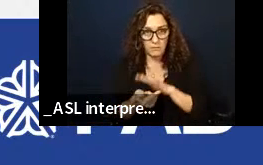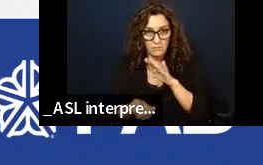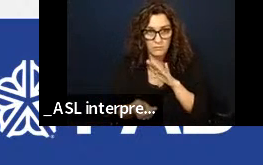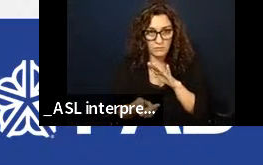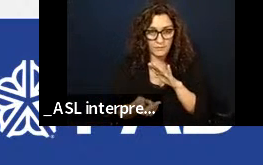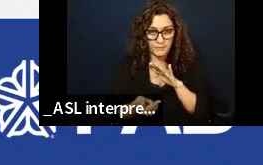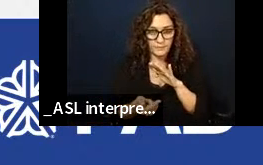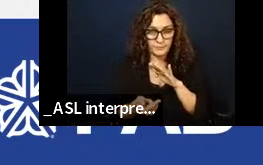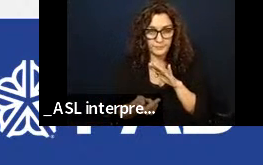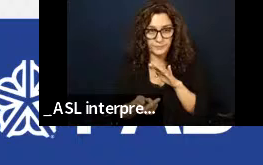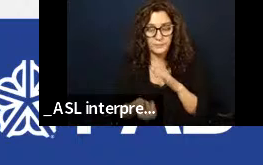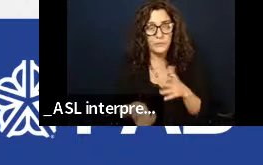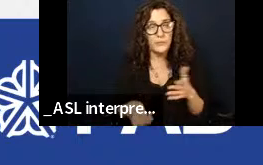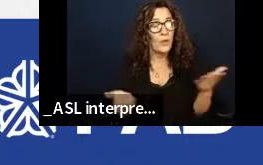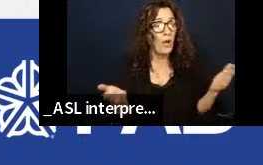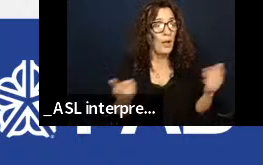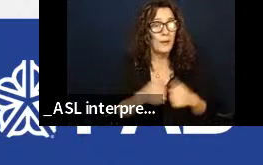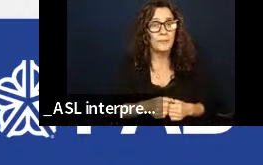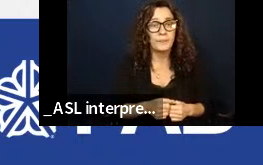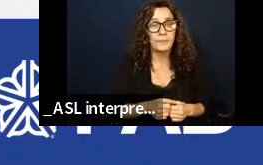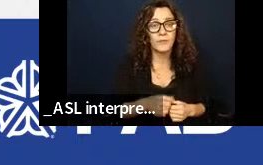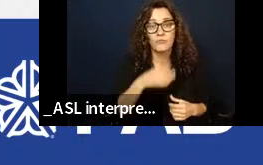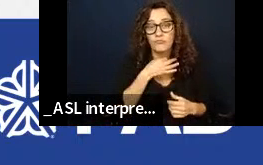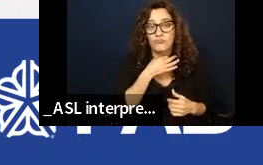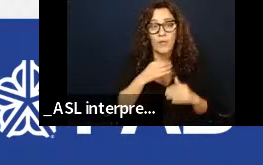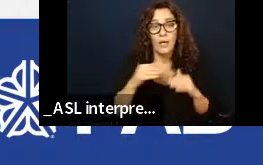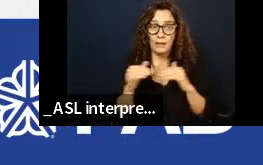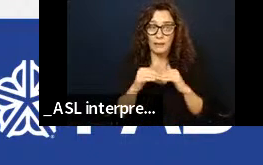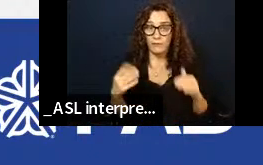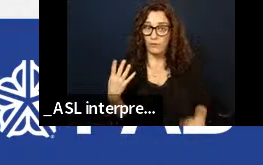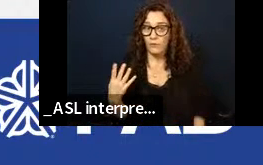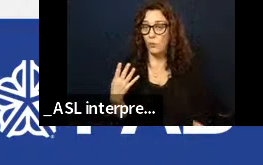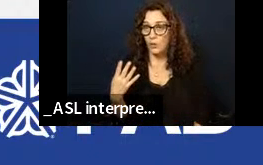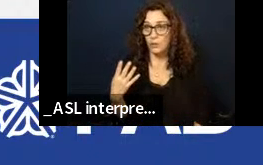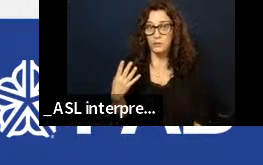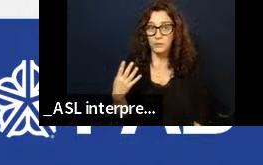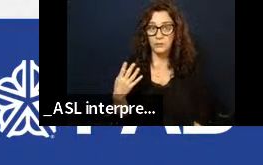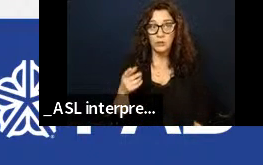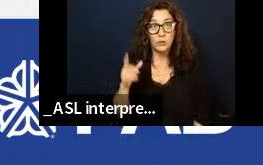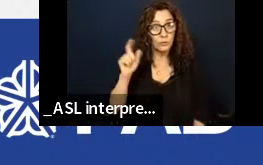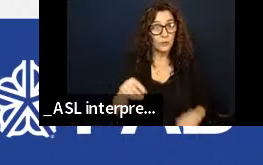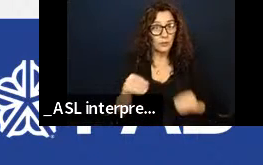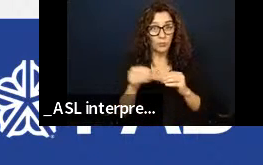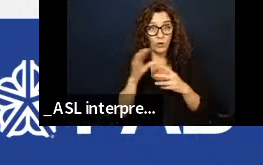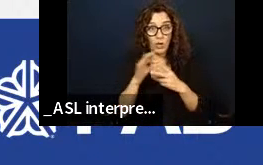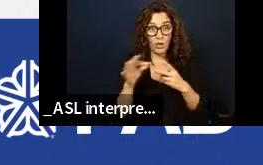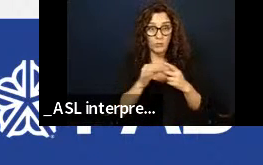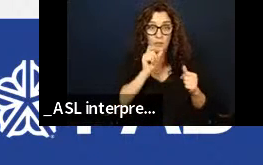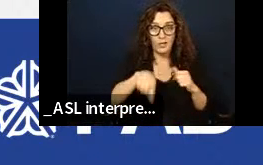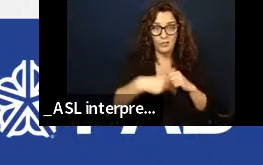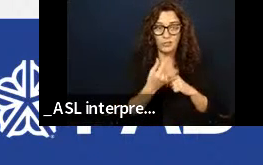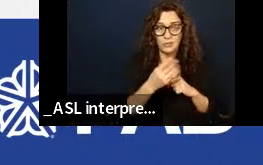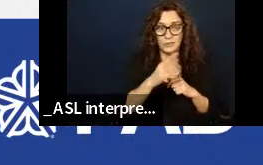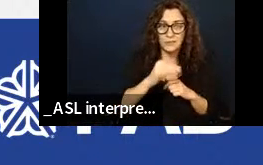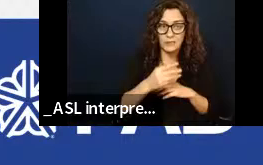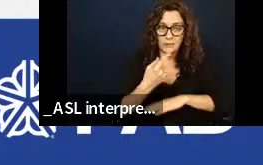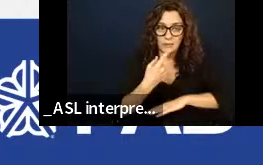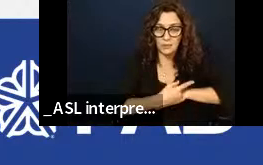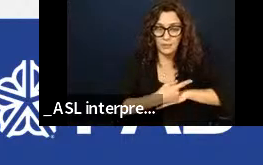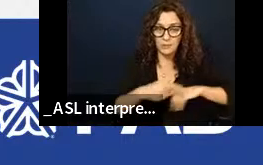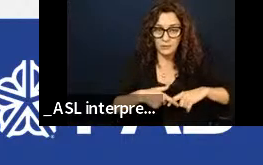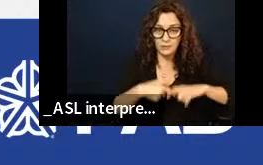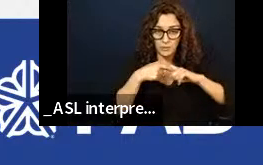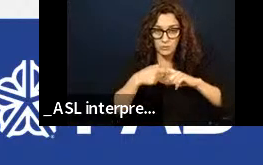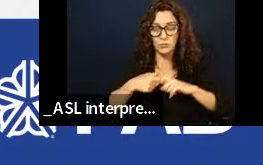What about the level 4? Do we feel we need more options beyond a 60-day